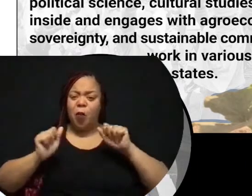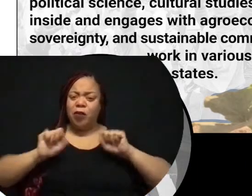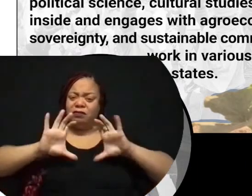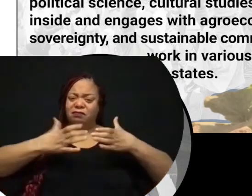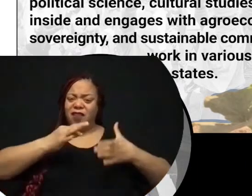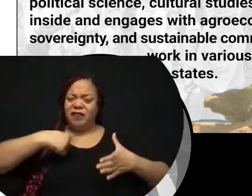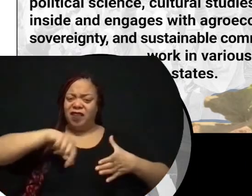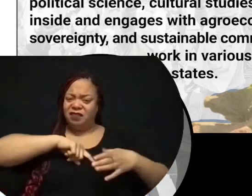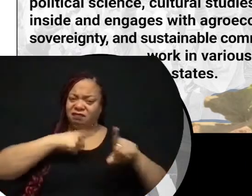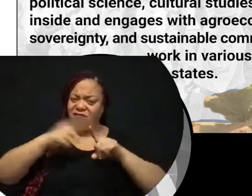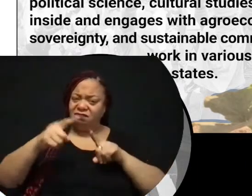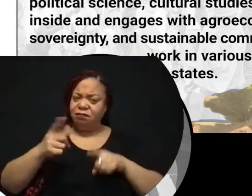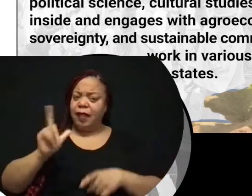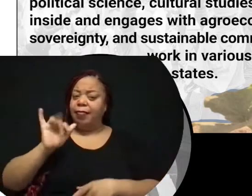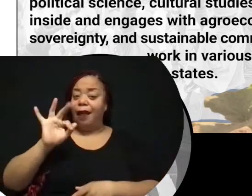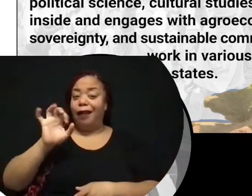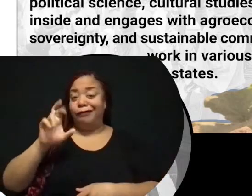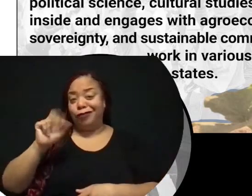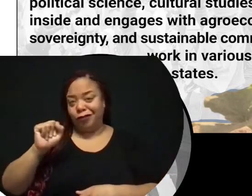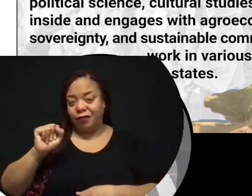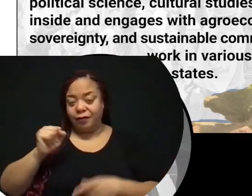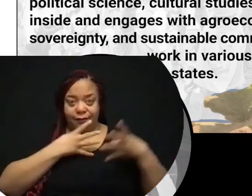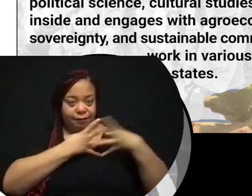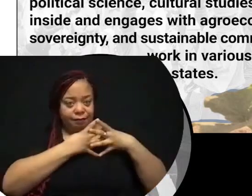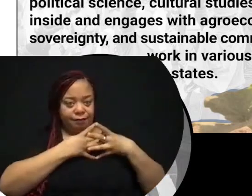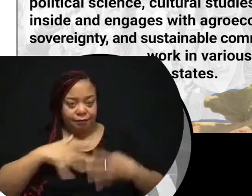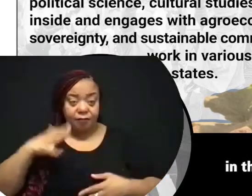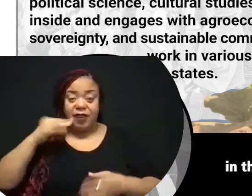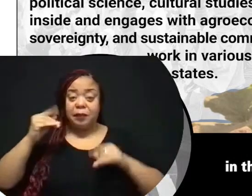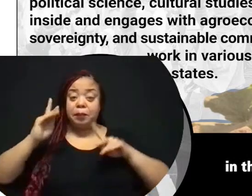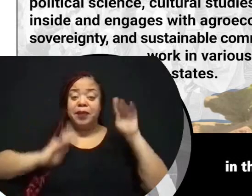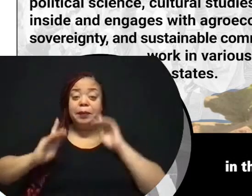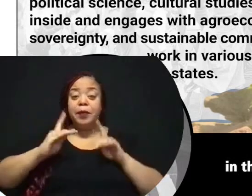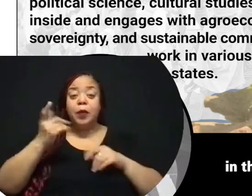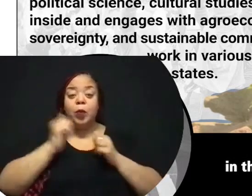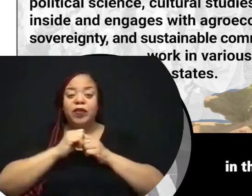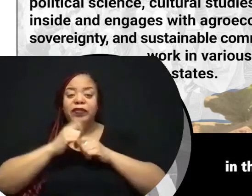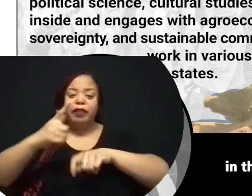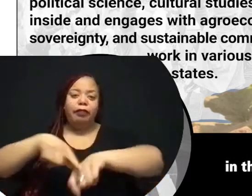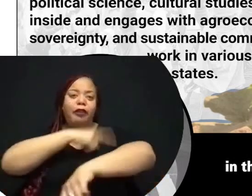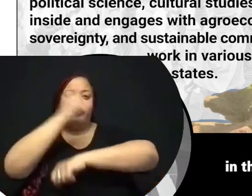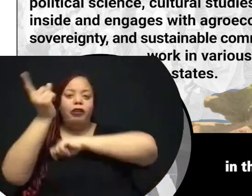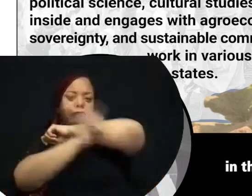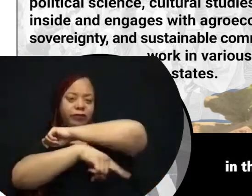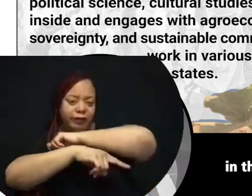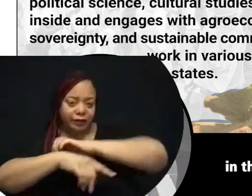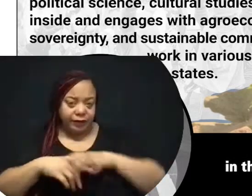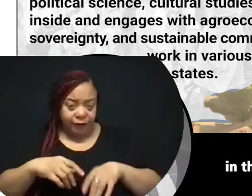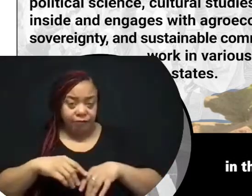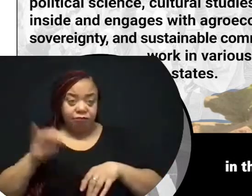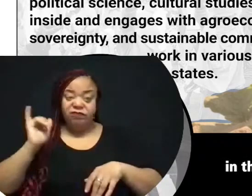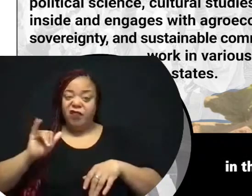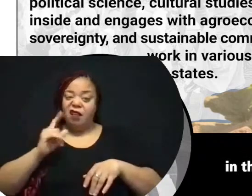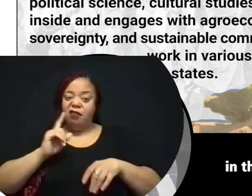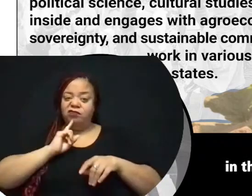health. So, we have long conversations out there in that space as we're building